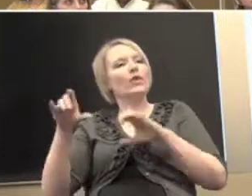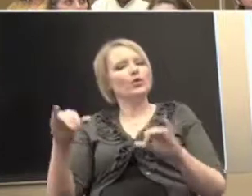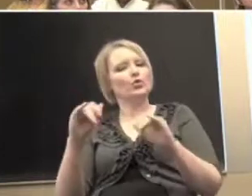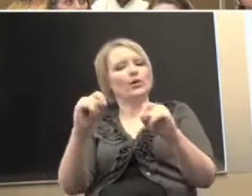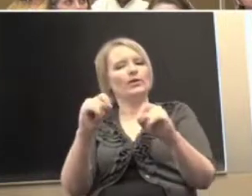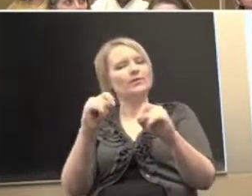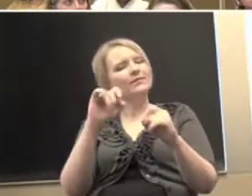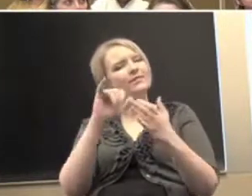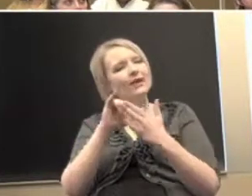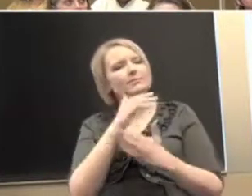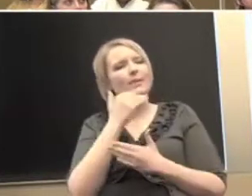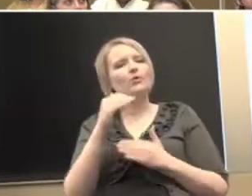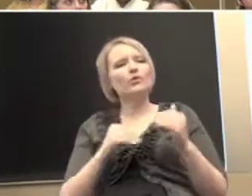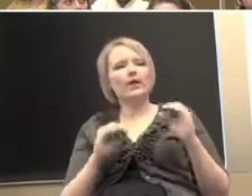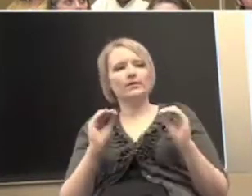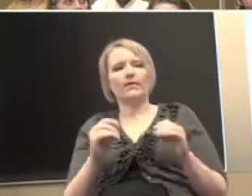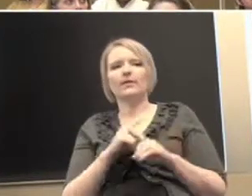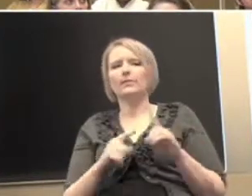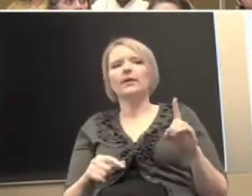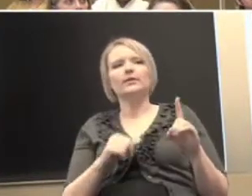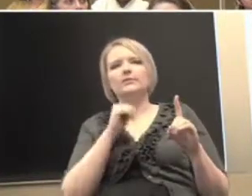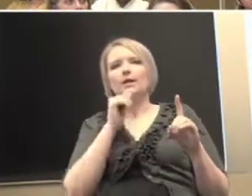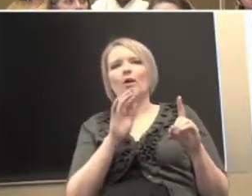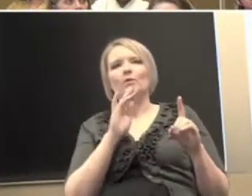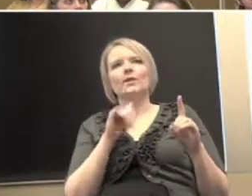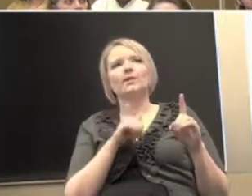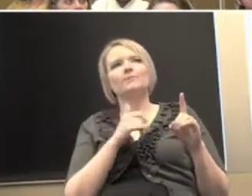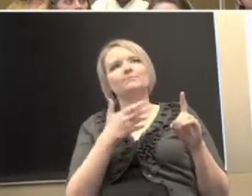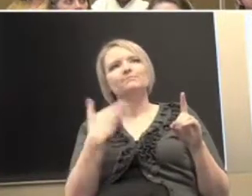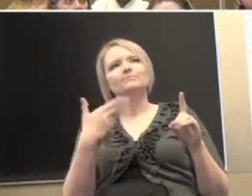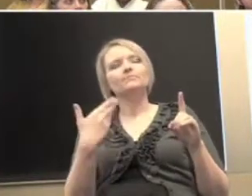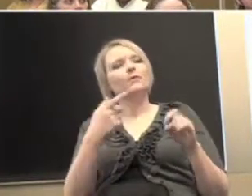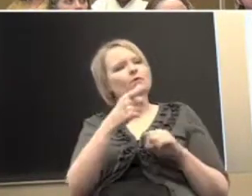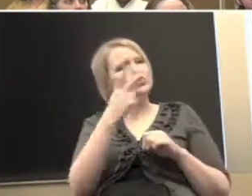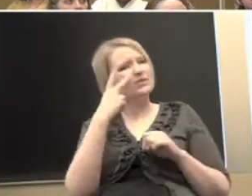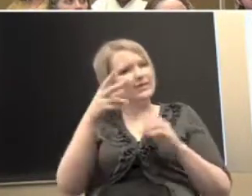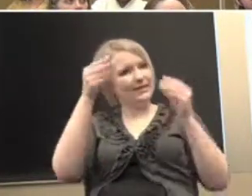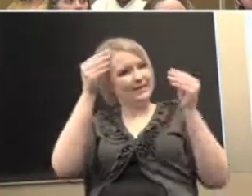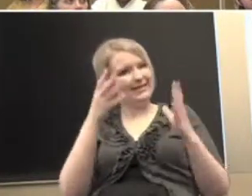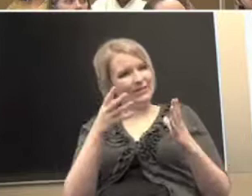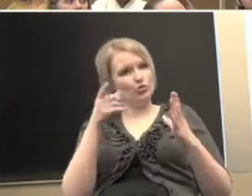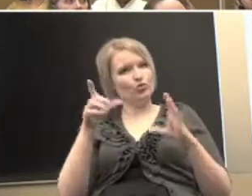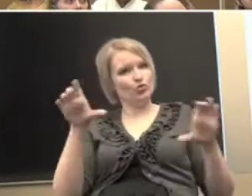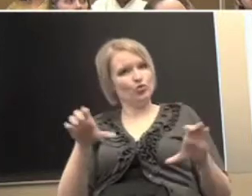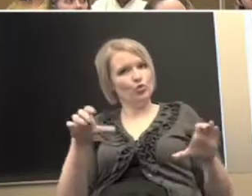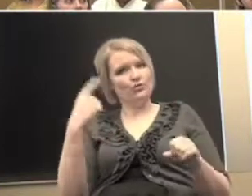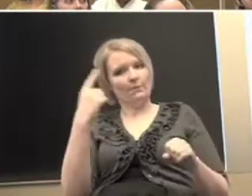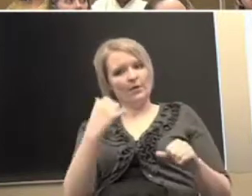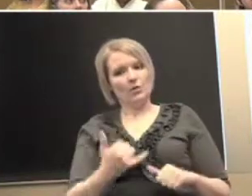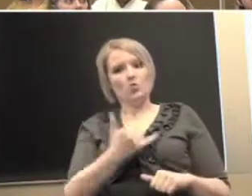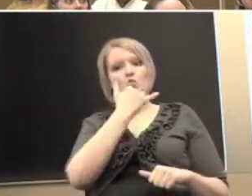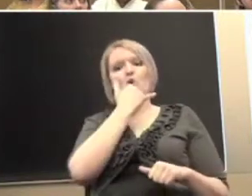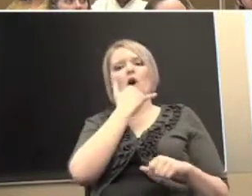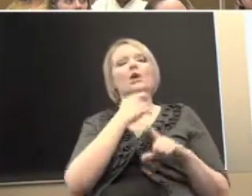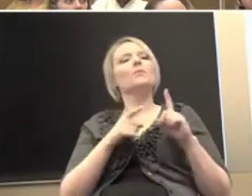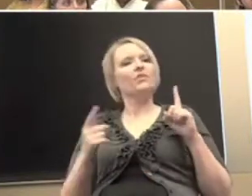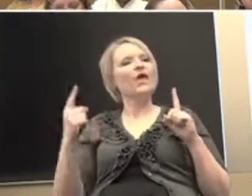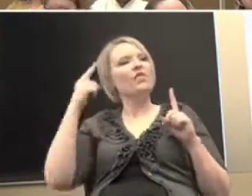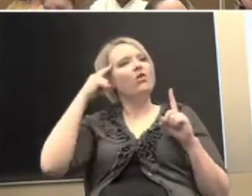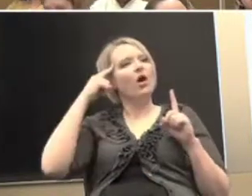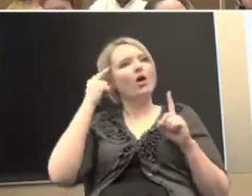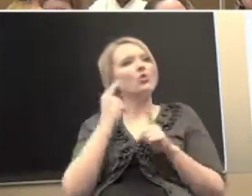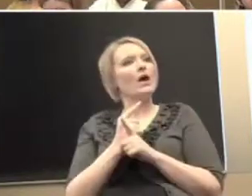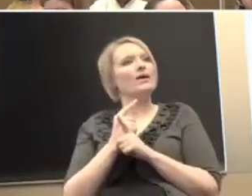better than nothing, but it's probably not really a mark, because have you ever seen a teacher do something entirely wrong, but they thought they were doing it